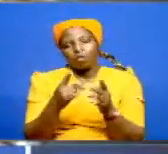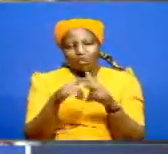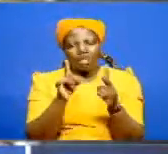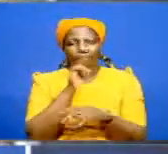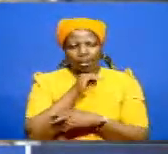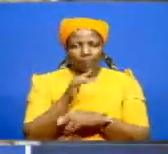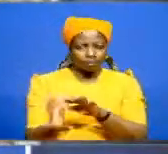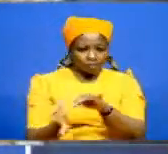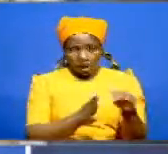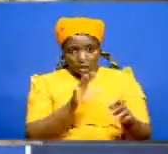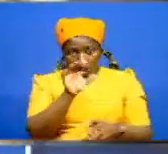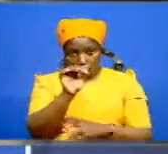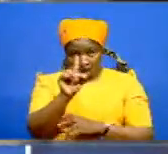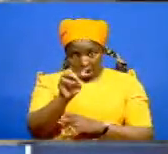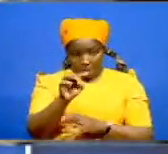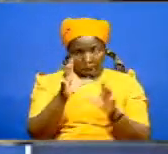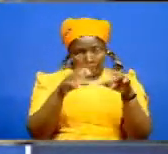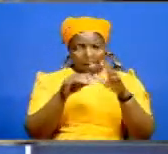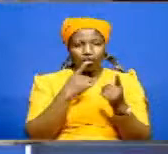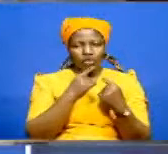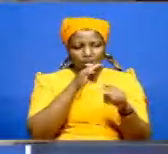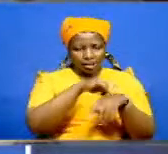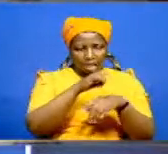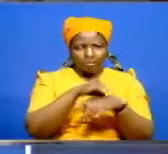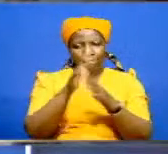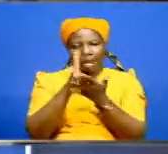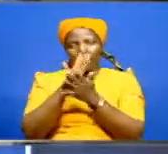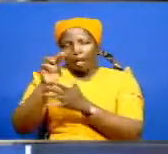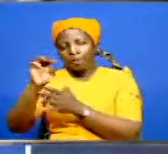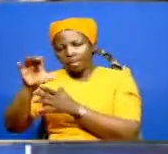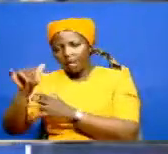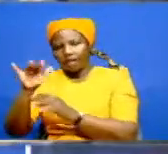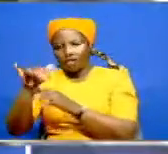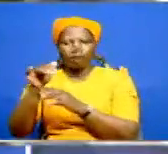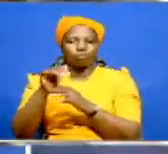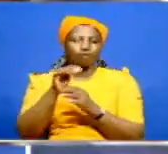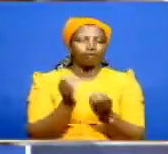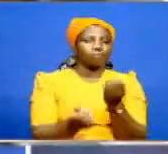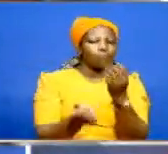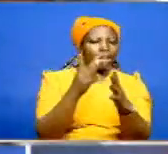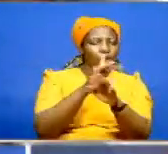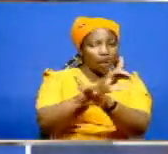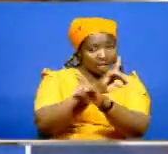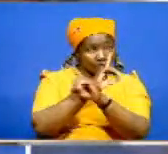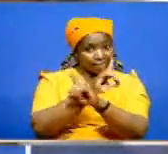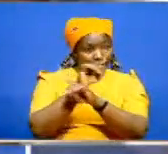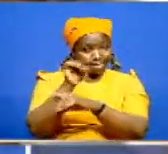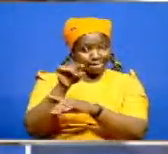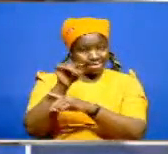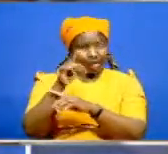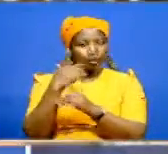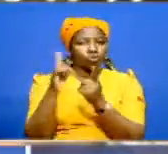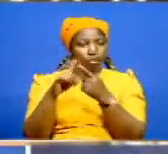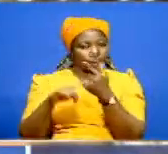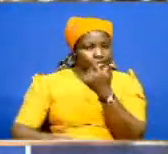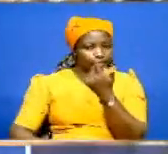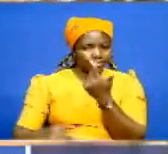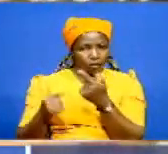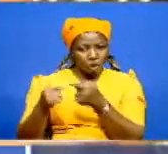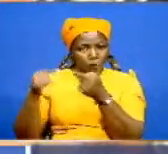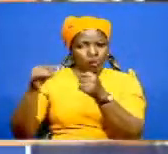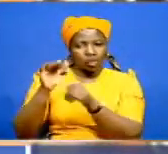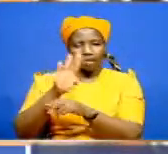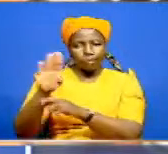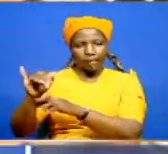The ODM party spoke even as a section of MCAs from Baringo defended the move to negative the BBI bill. The